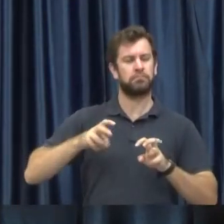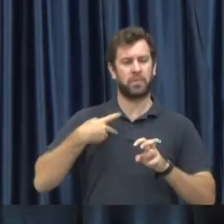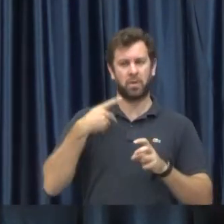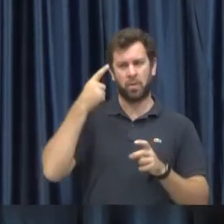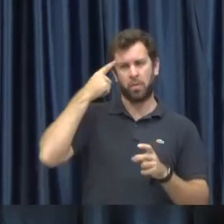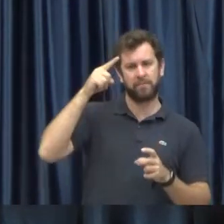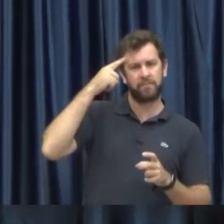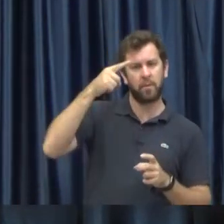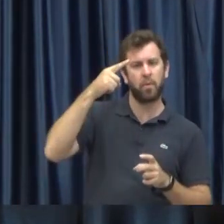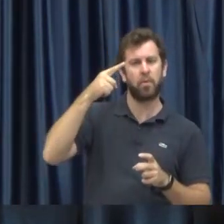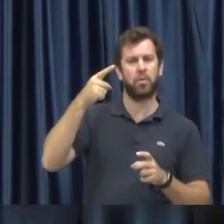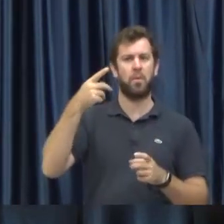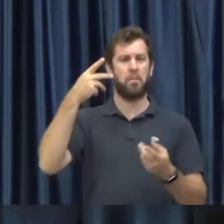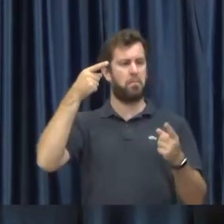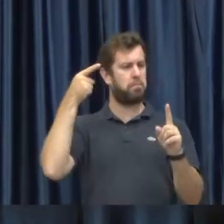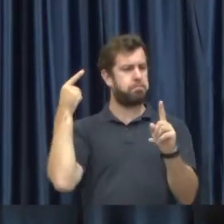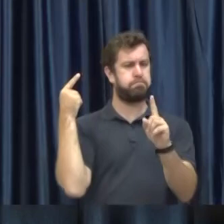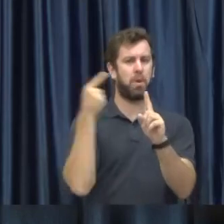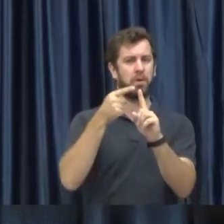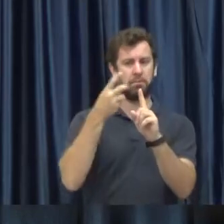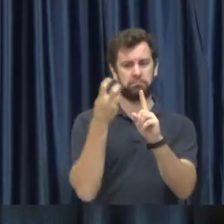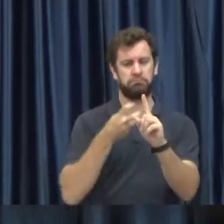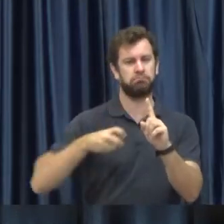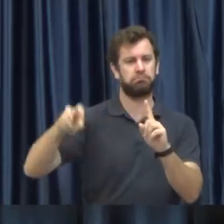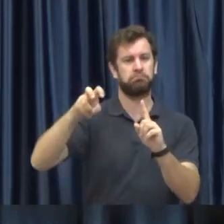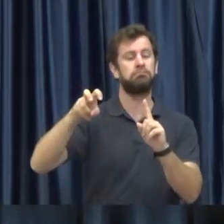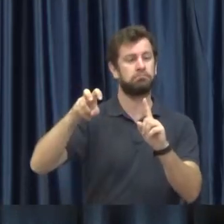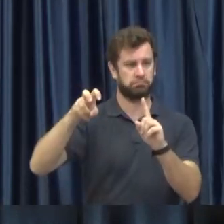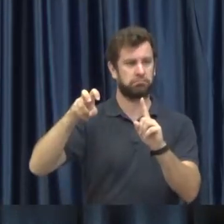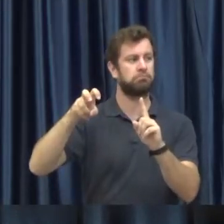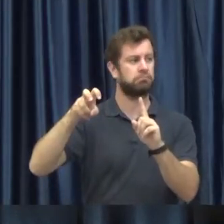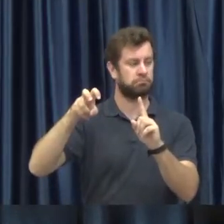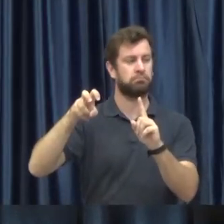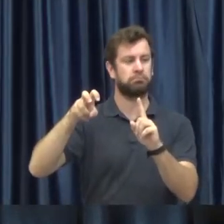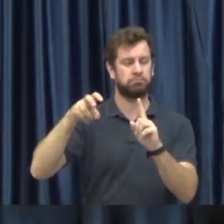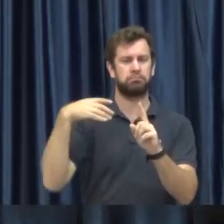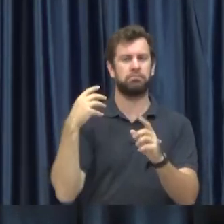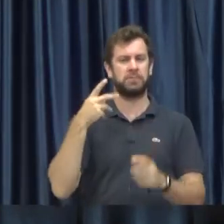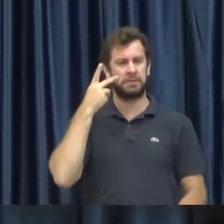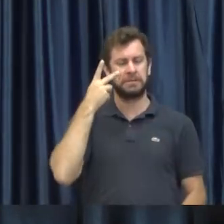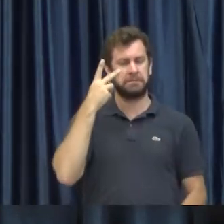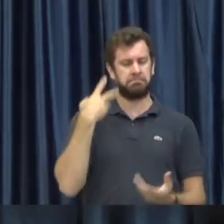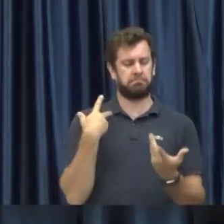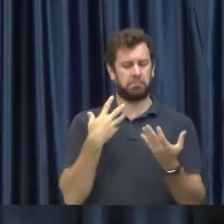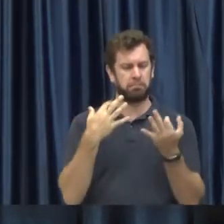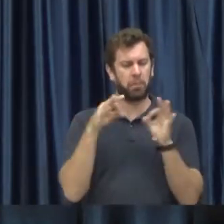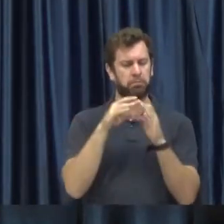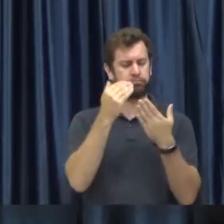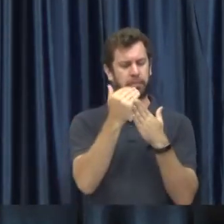essence of the pilgrimage, we see a number of very important